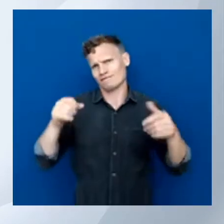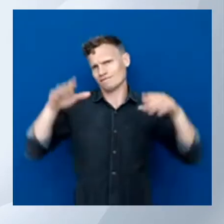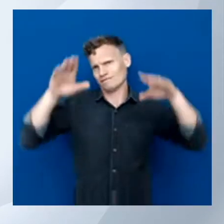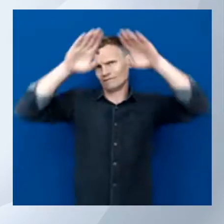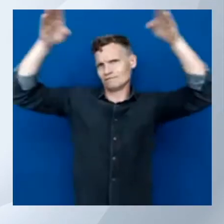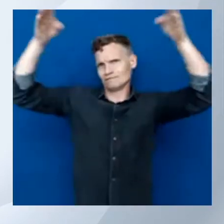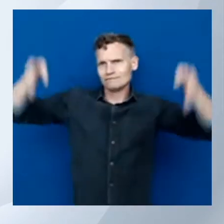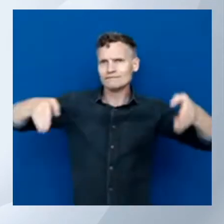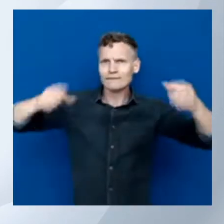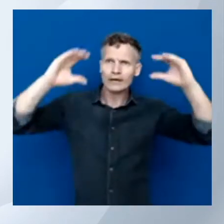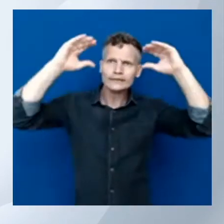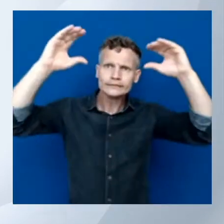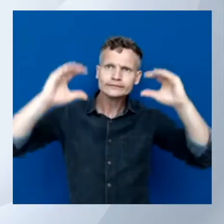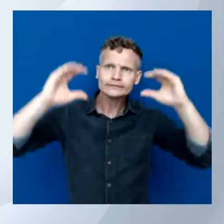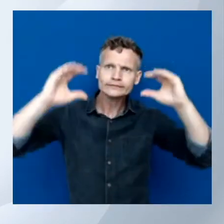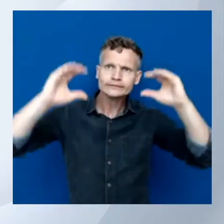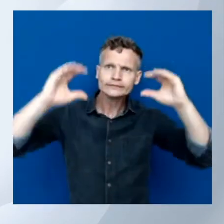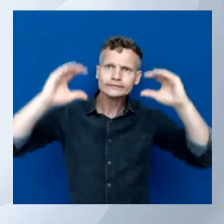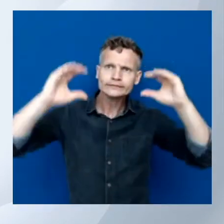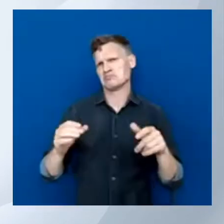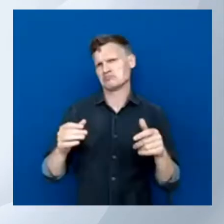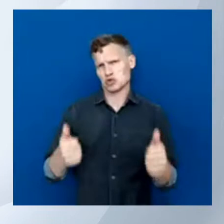yeah, hardware fails sometimes.